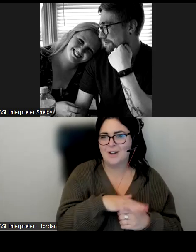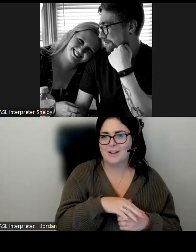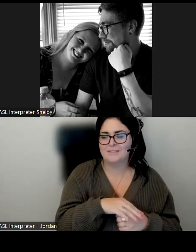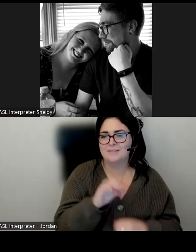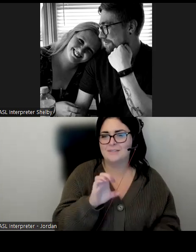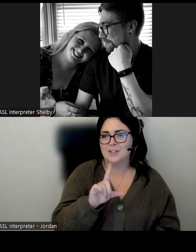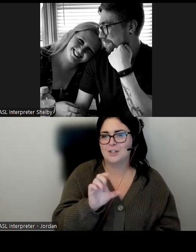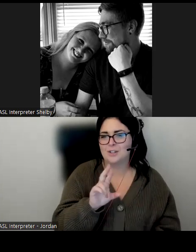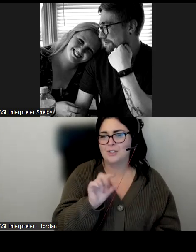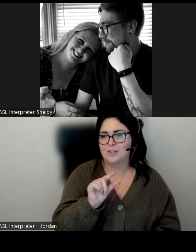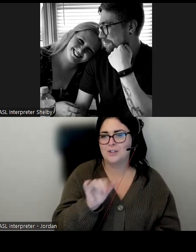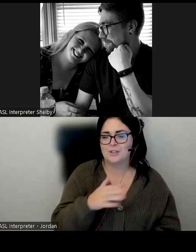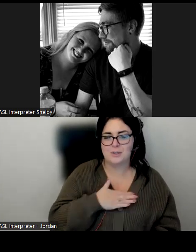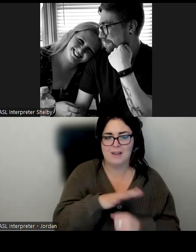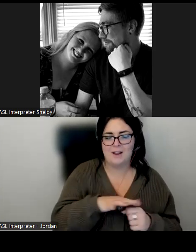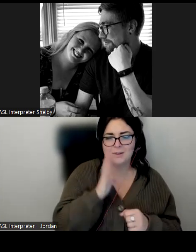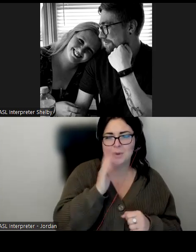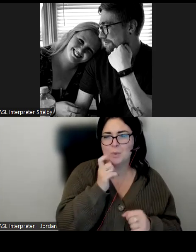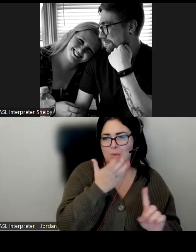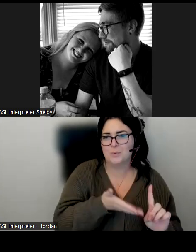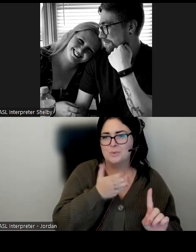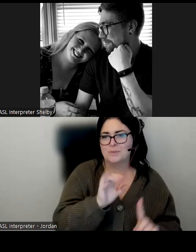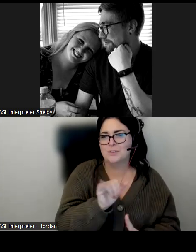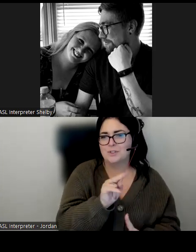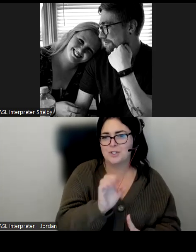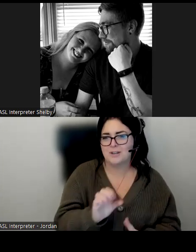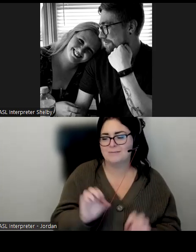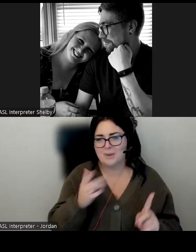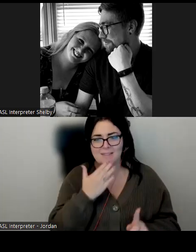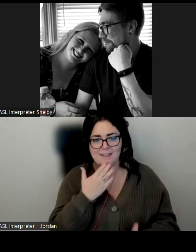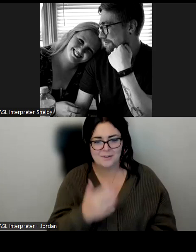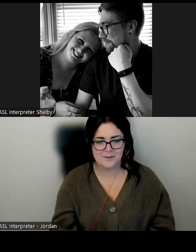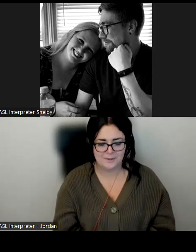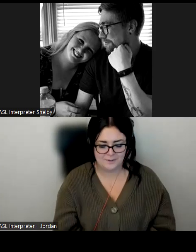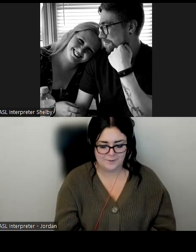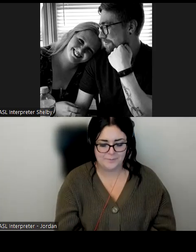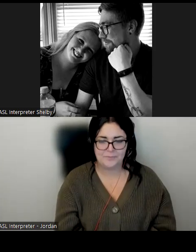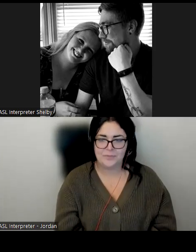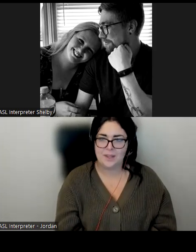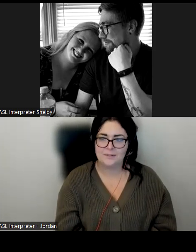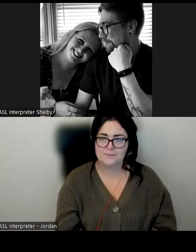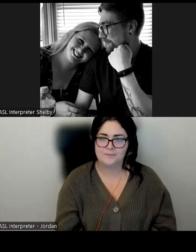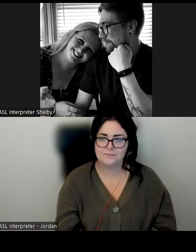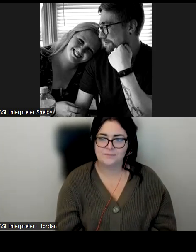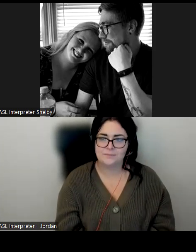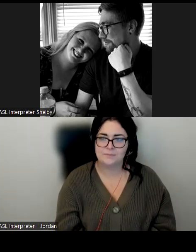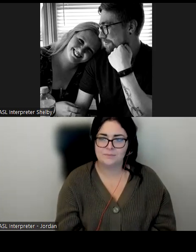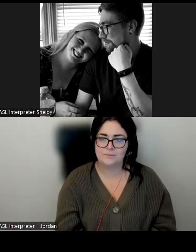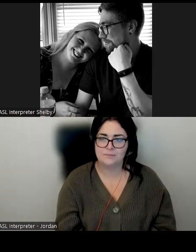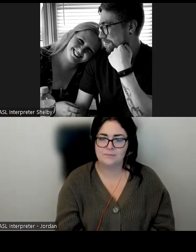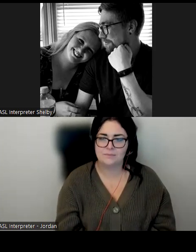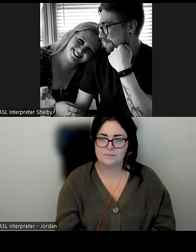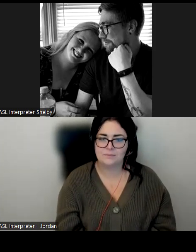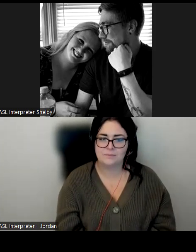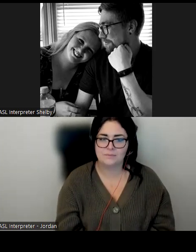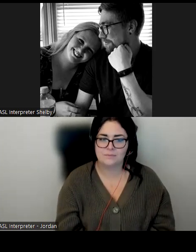reach out to you. Okay, thank you very much. Thank you very much. I'm not sure if anybody else has a question that they would like to